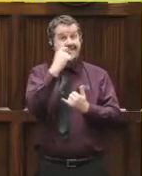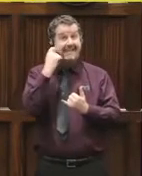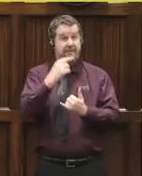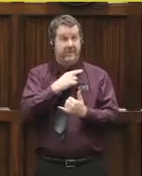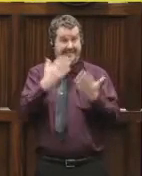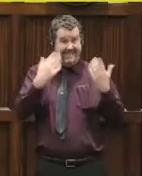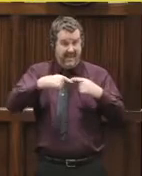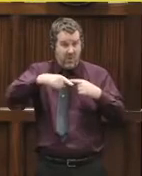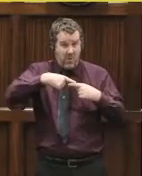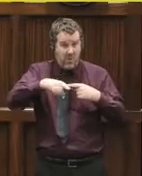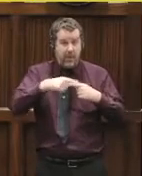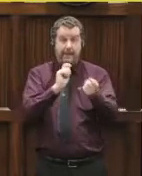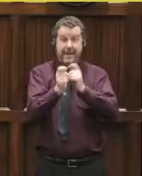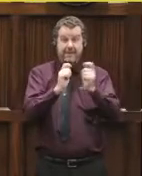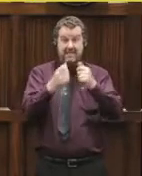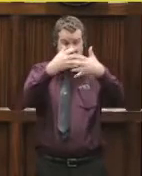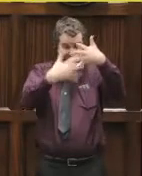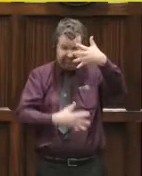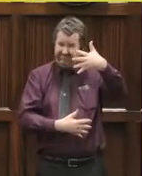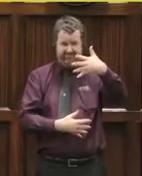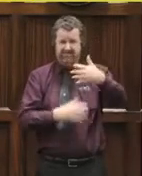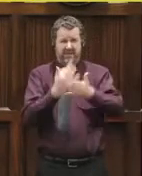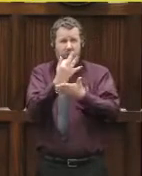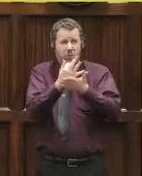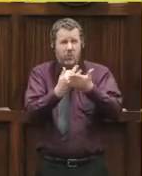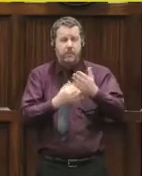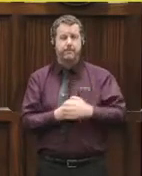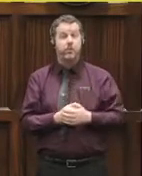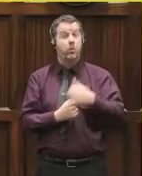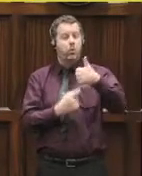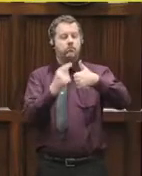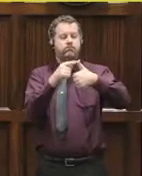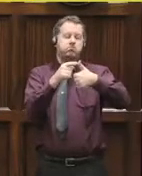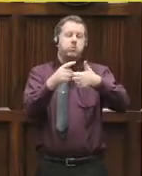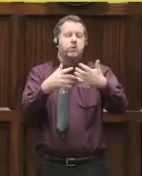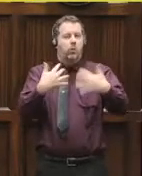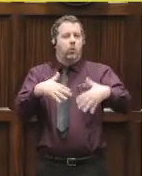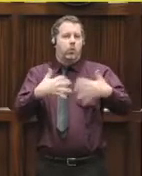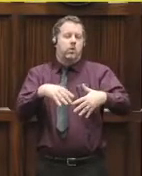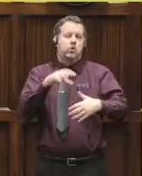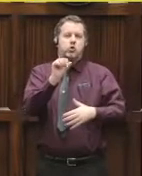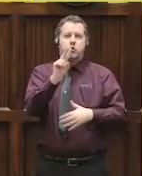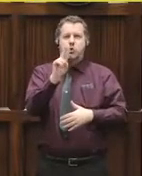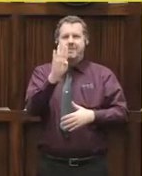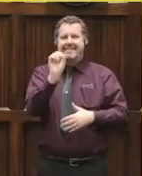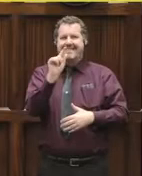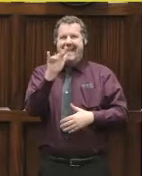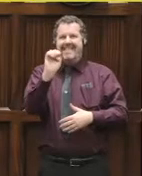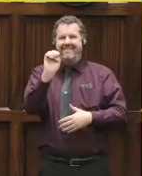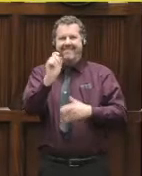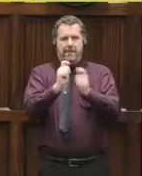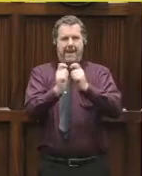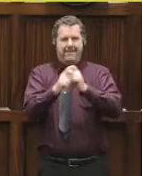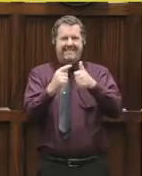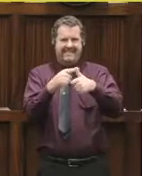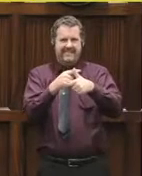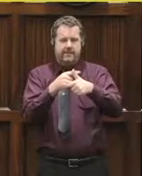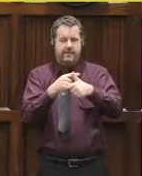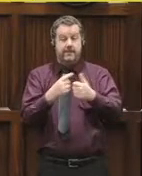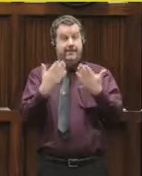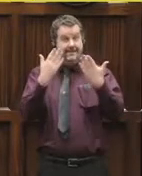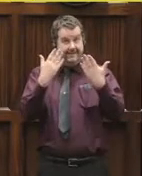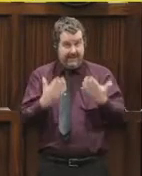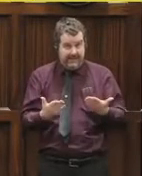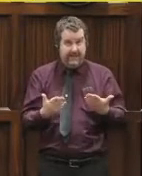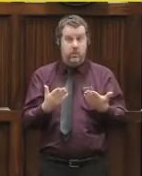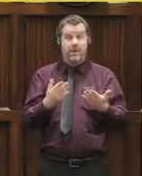to consider here today. There is one substantive amendment that is proposed to the bill now following further